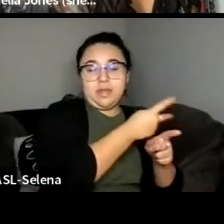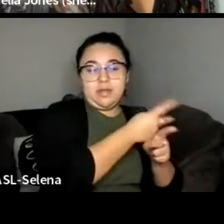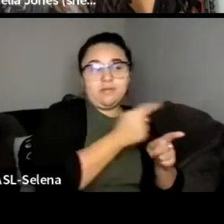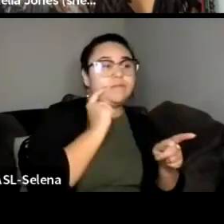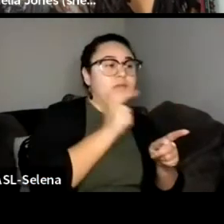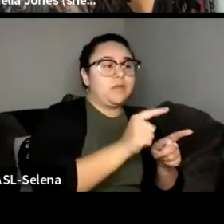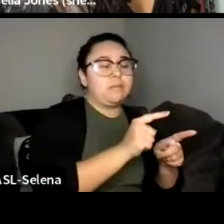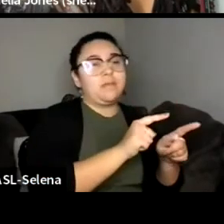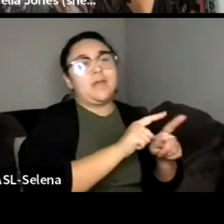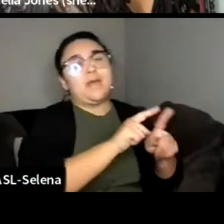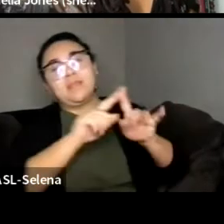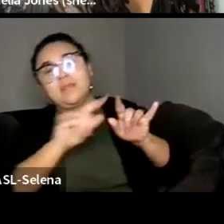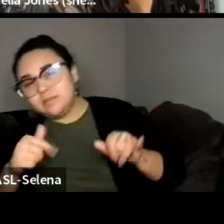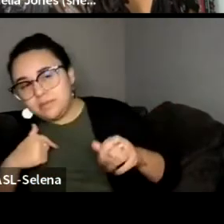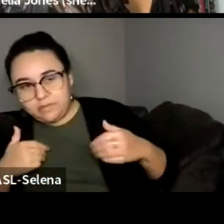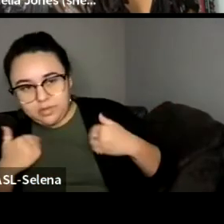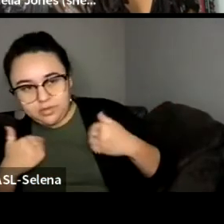And